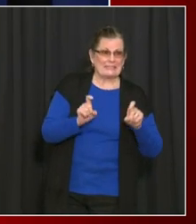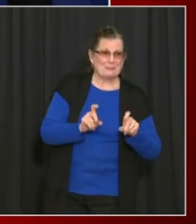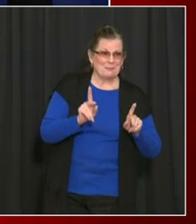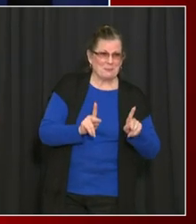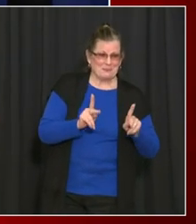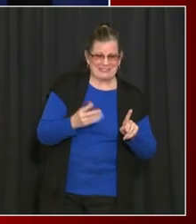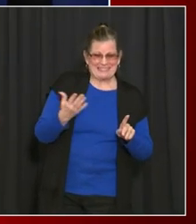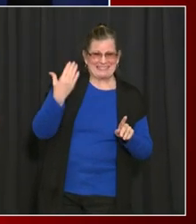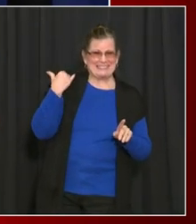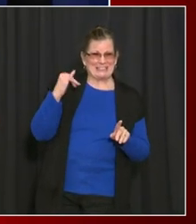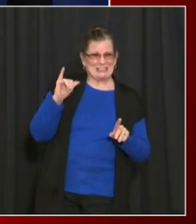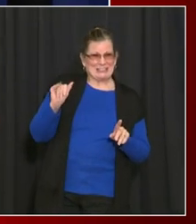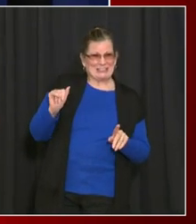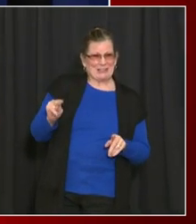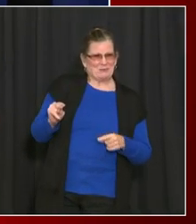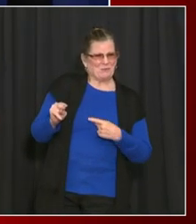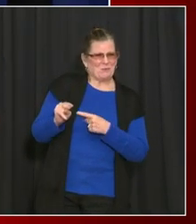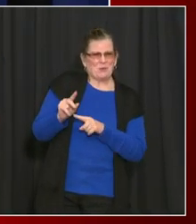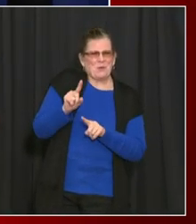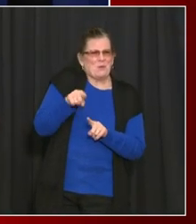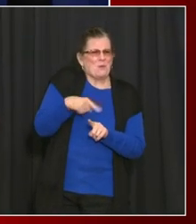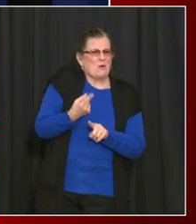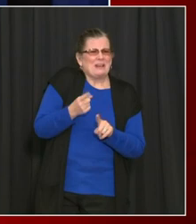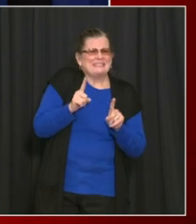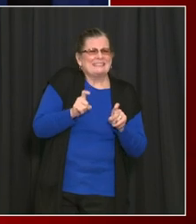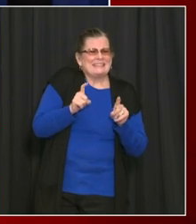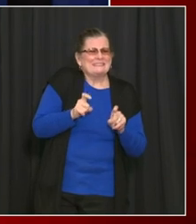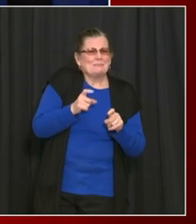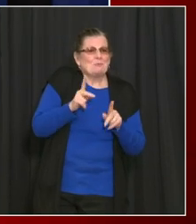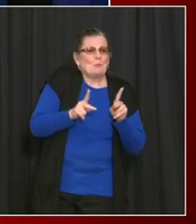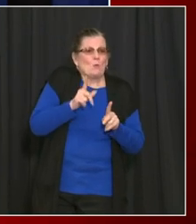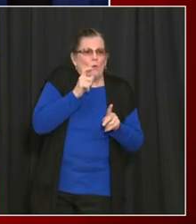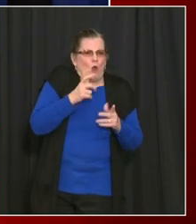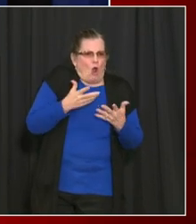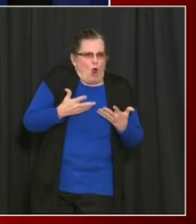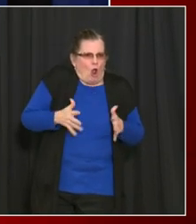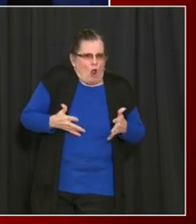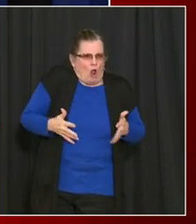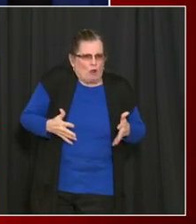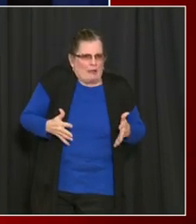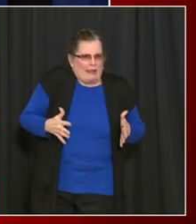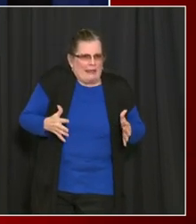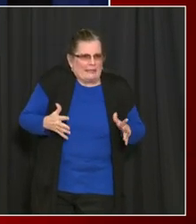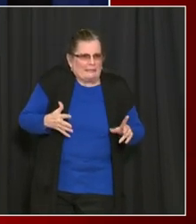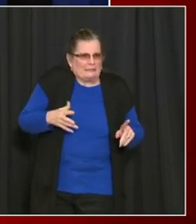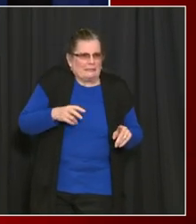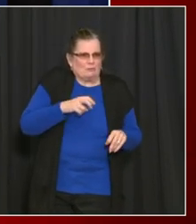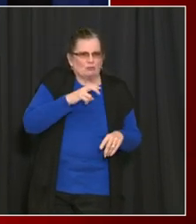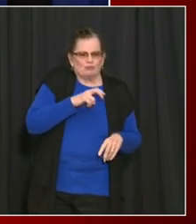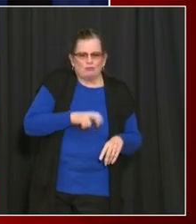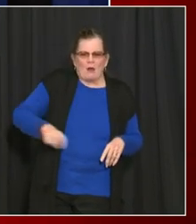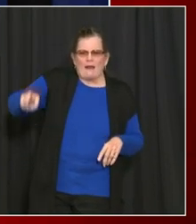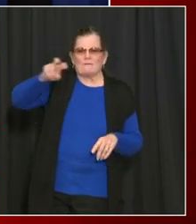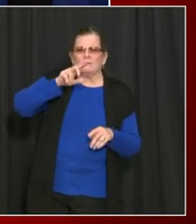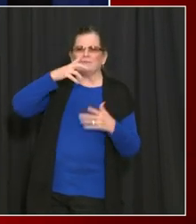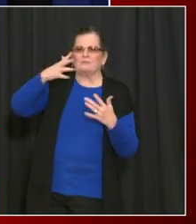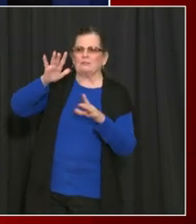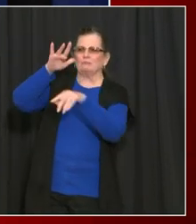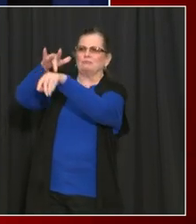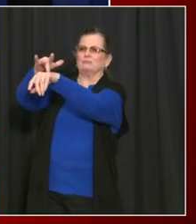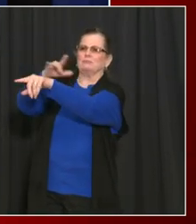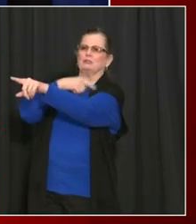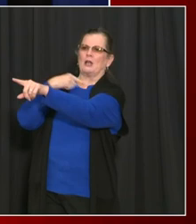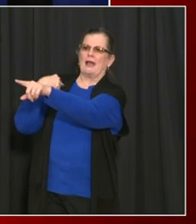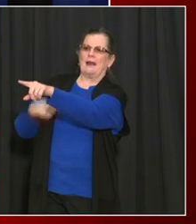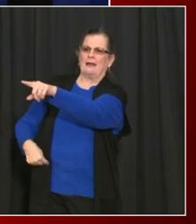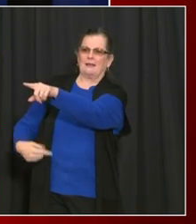January, we were only testing people who had a travel history to China. The people who we were testing were a